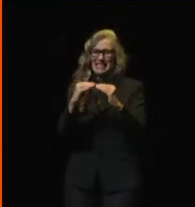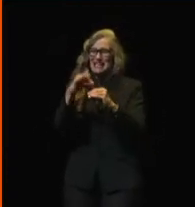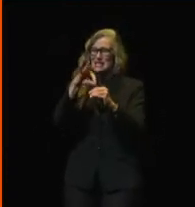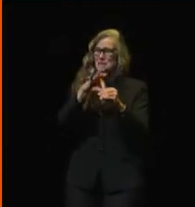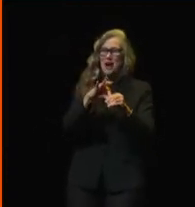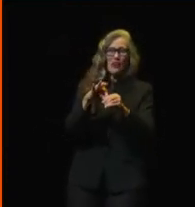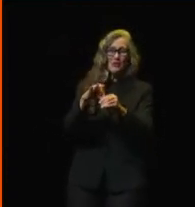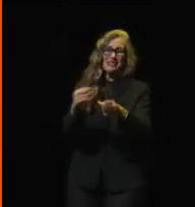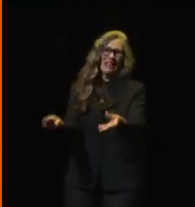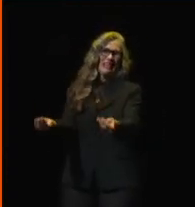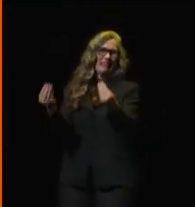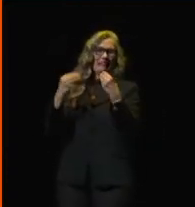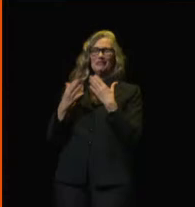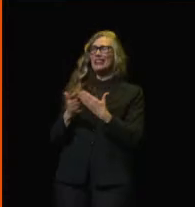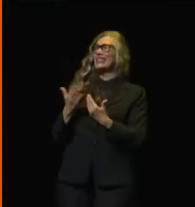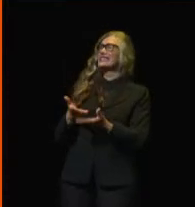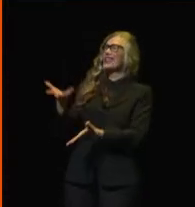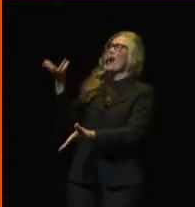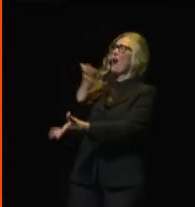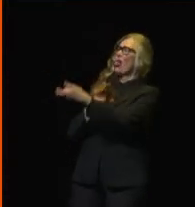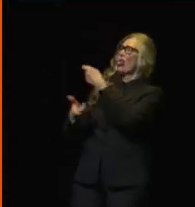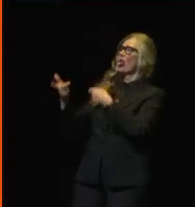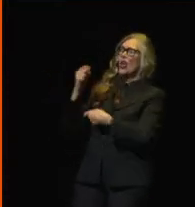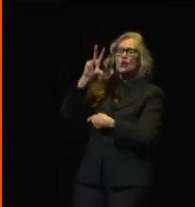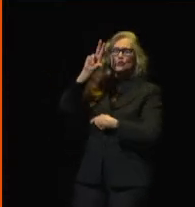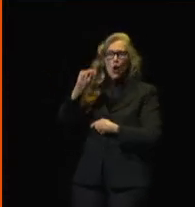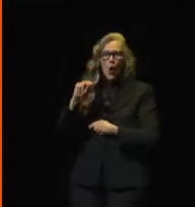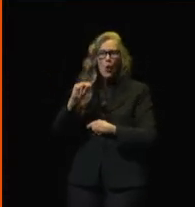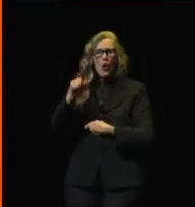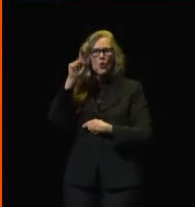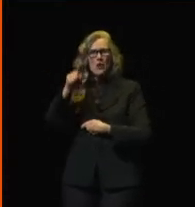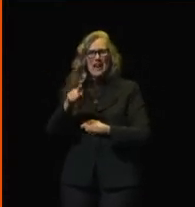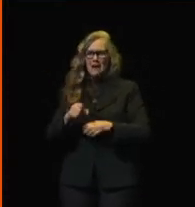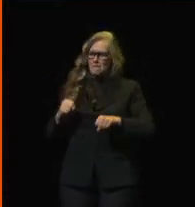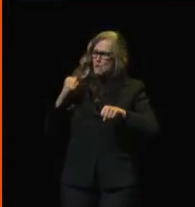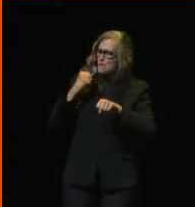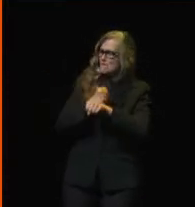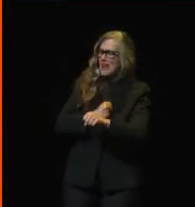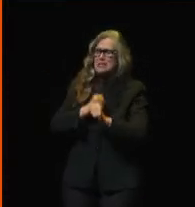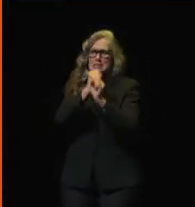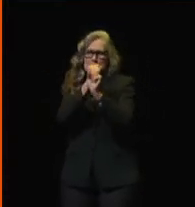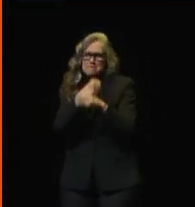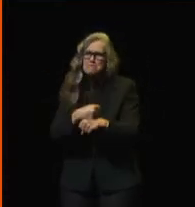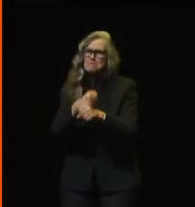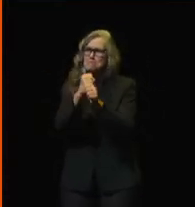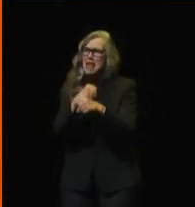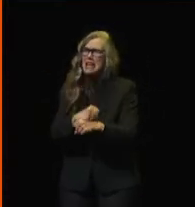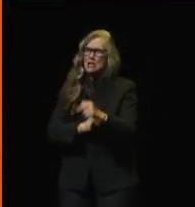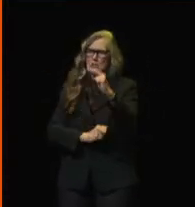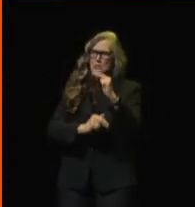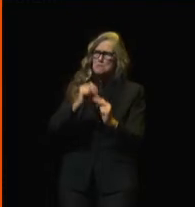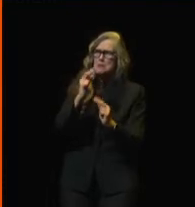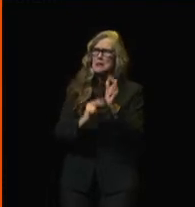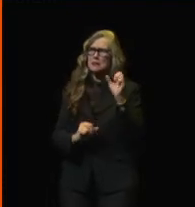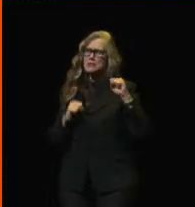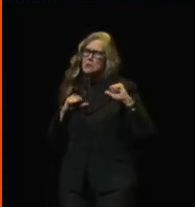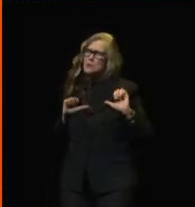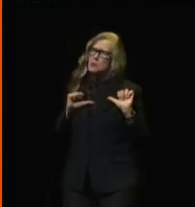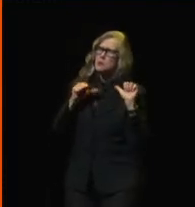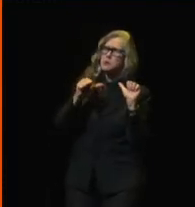reminder that it is up to us to hold this country to its